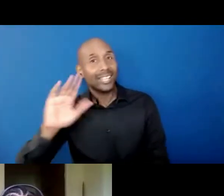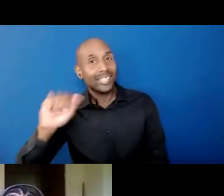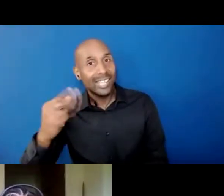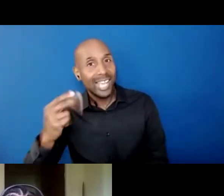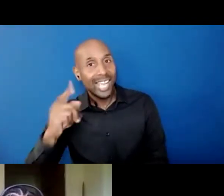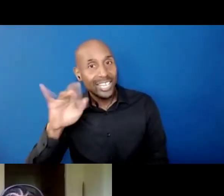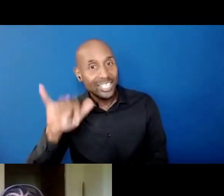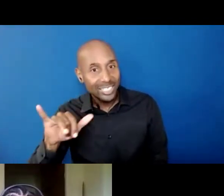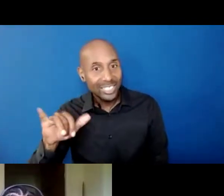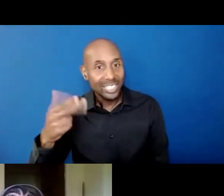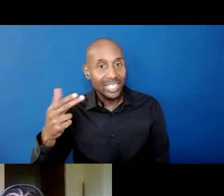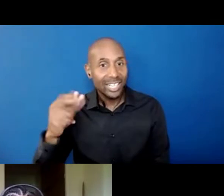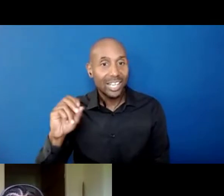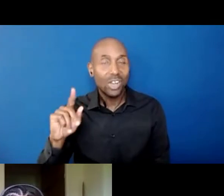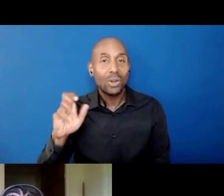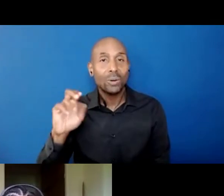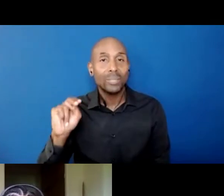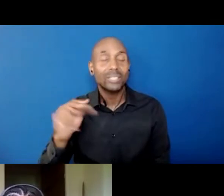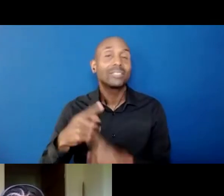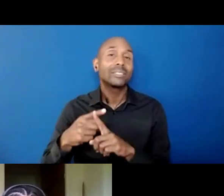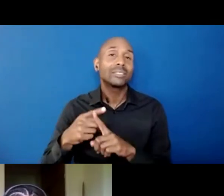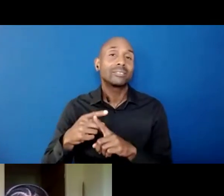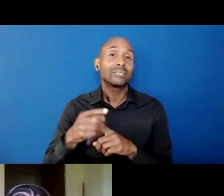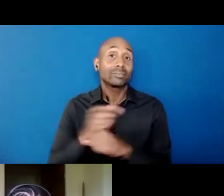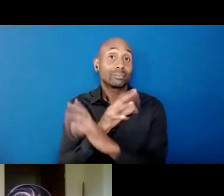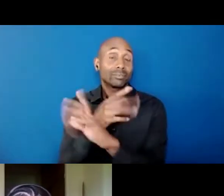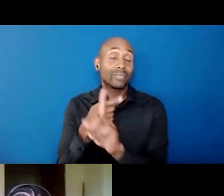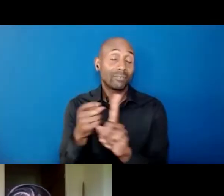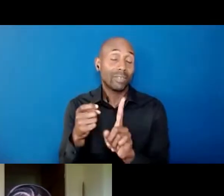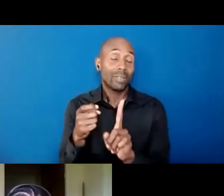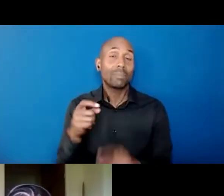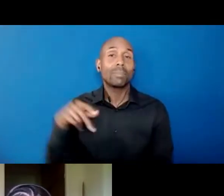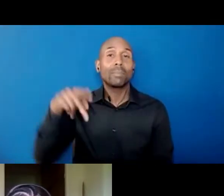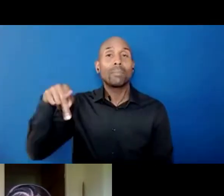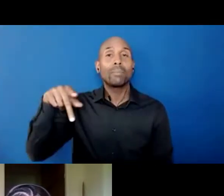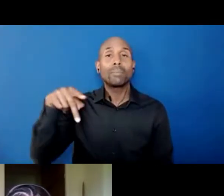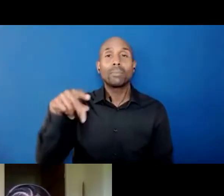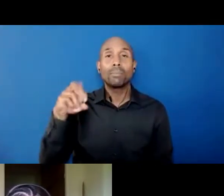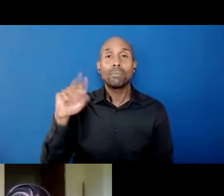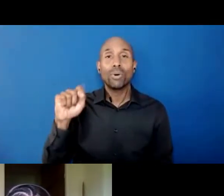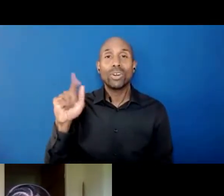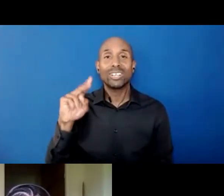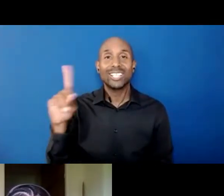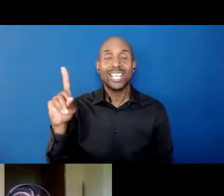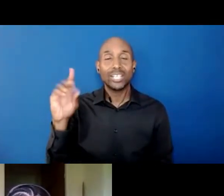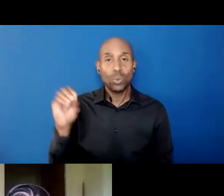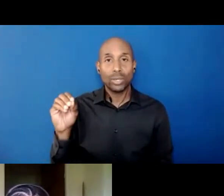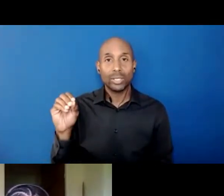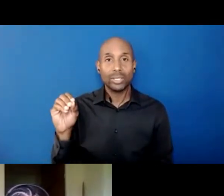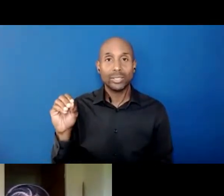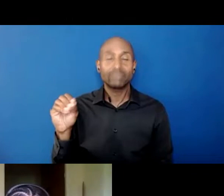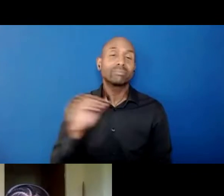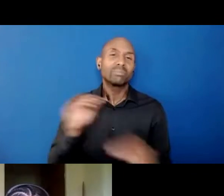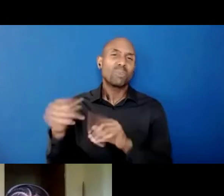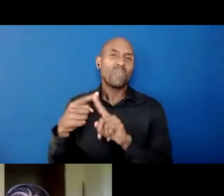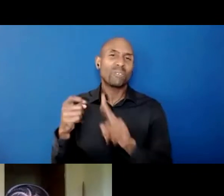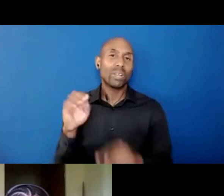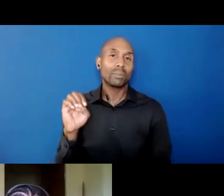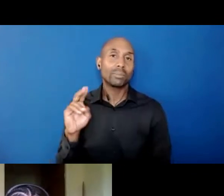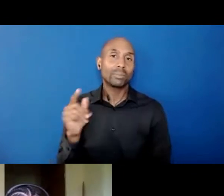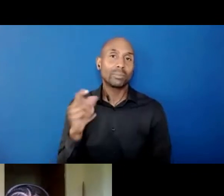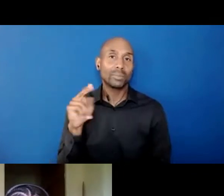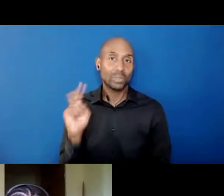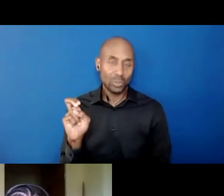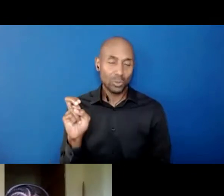Portland, Oregon. Recently transplanted from Eugene, Oregon, where my USEN is housed. I've been